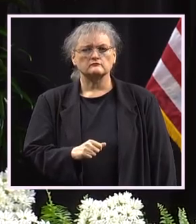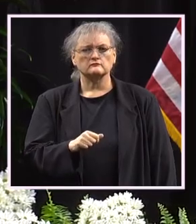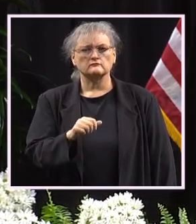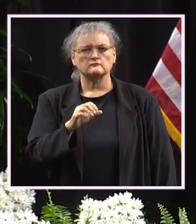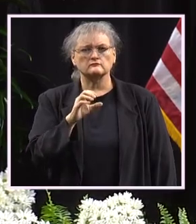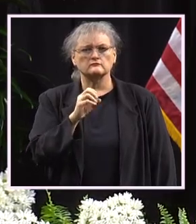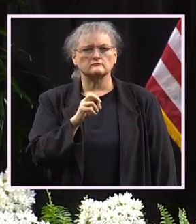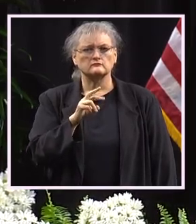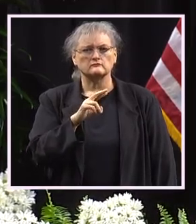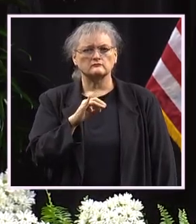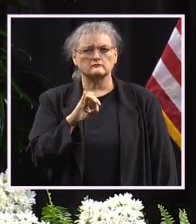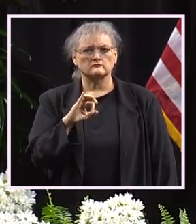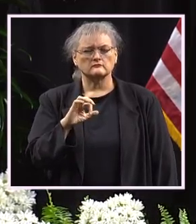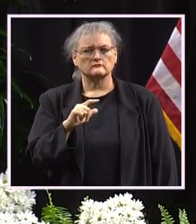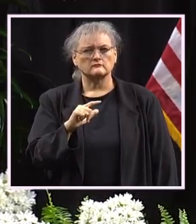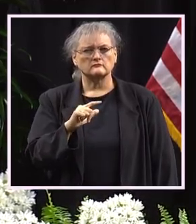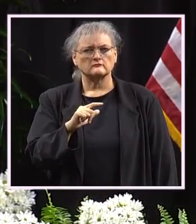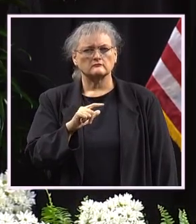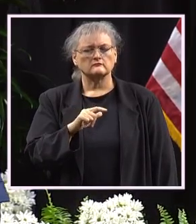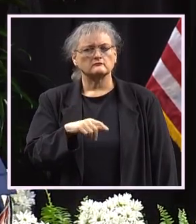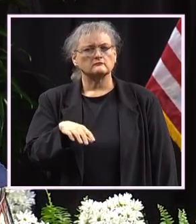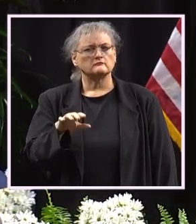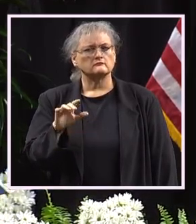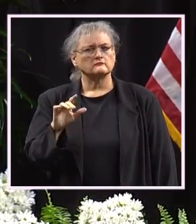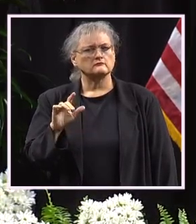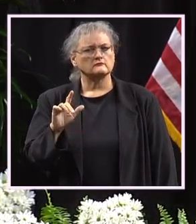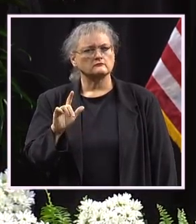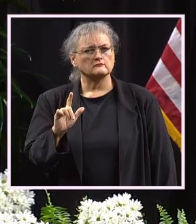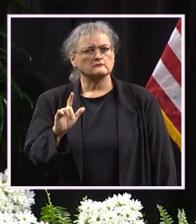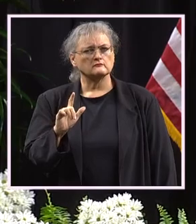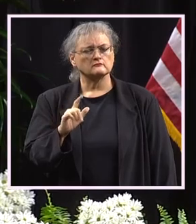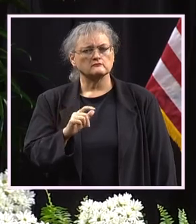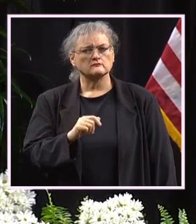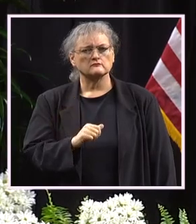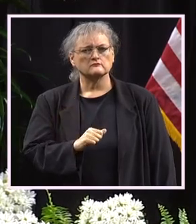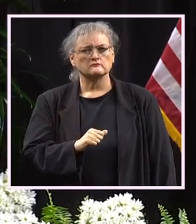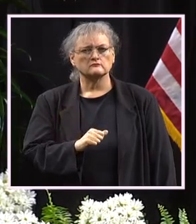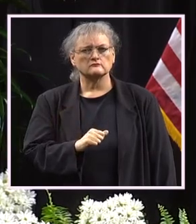Uriel Laguna, cum laude.